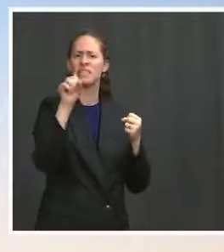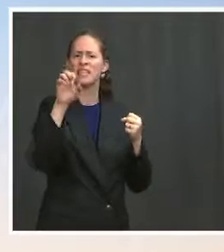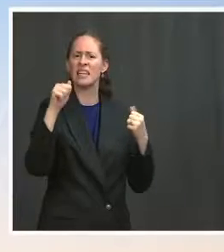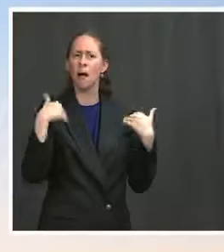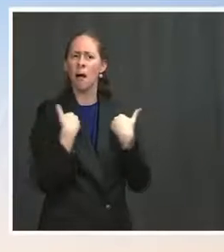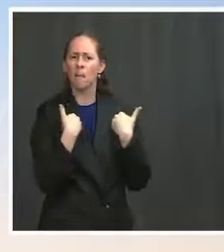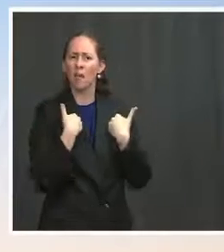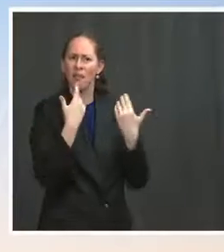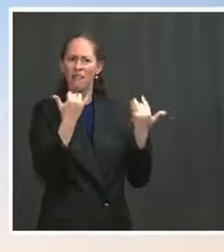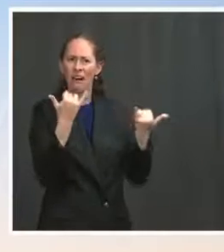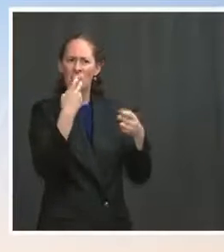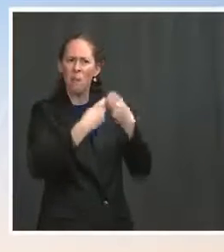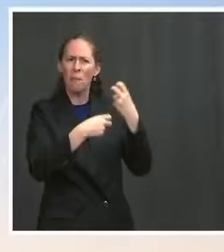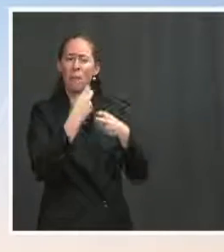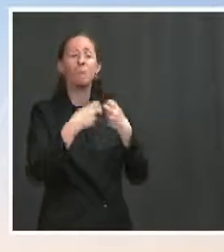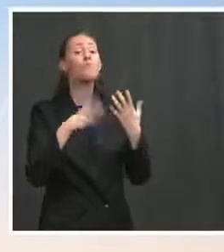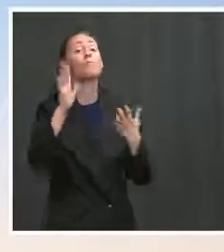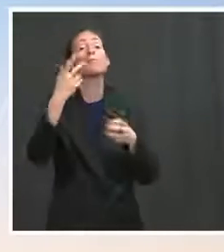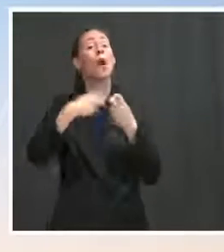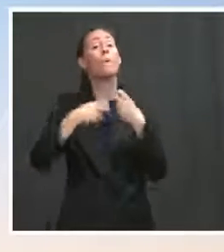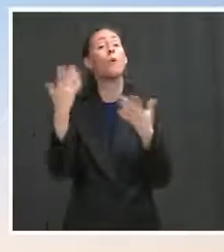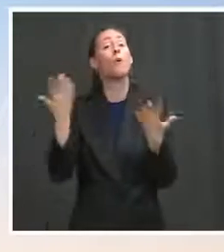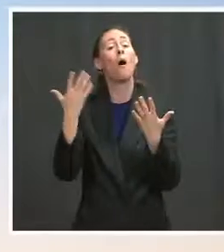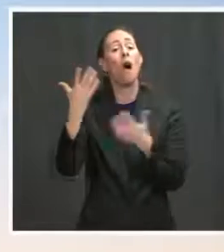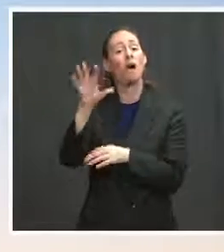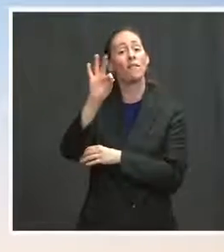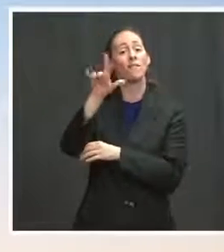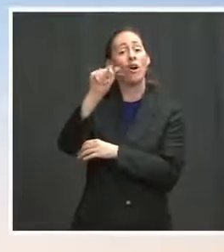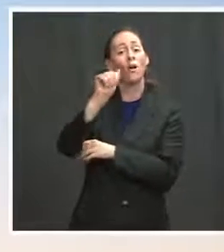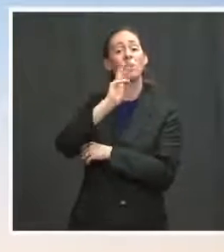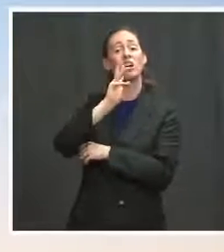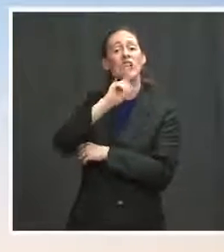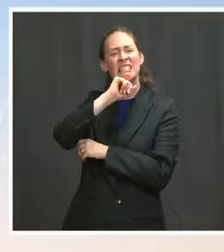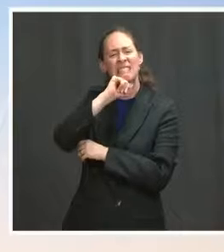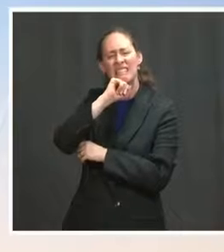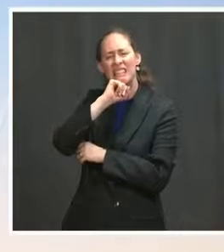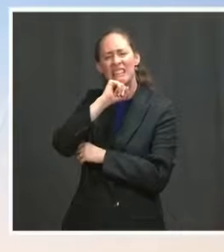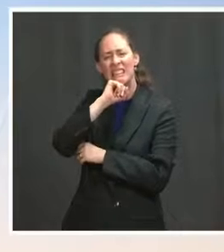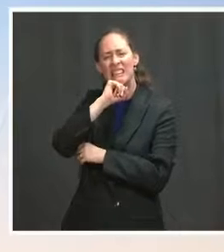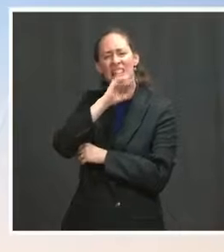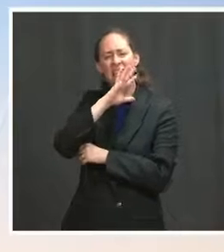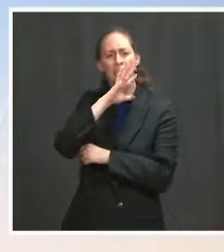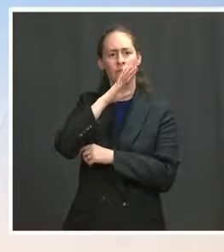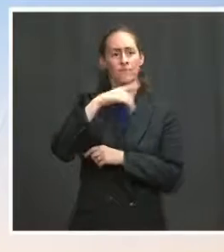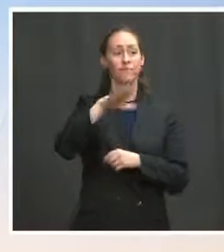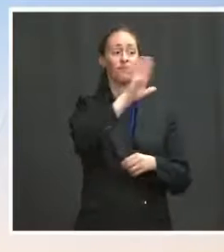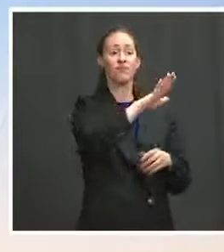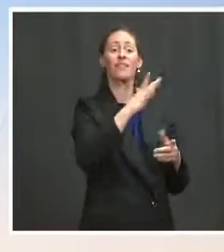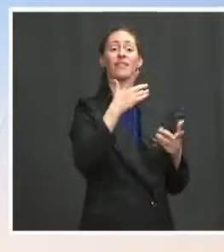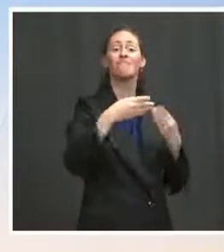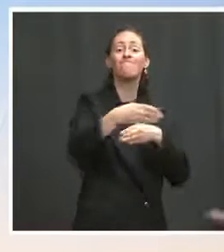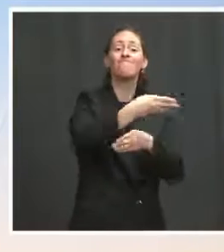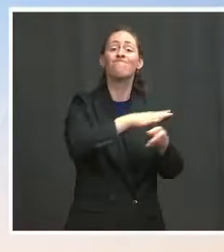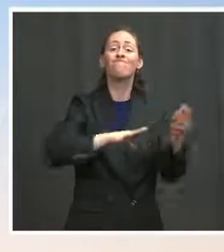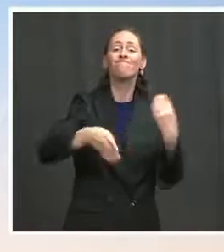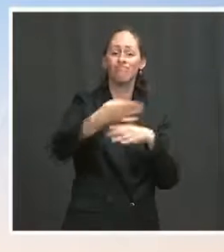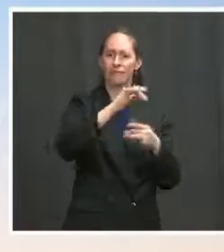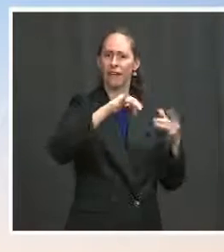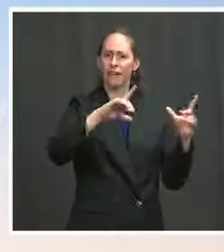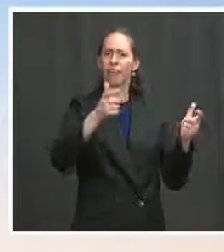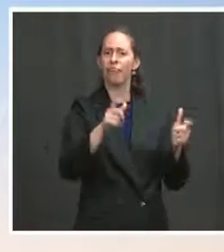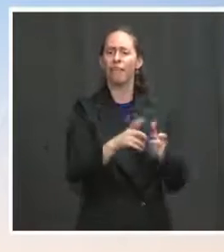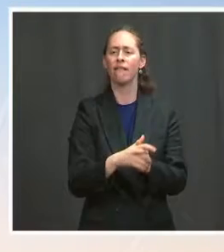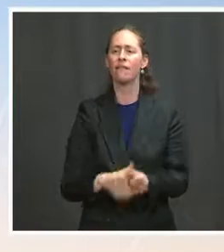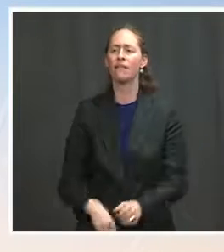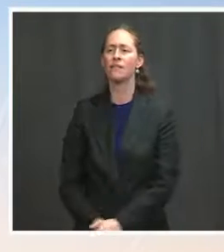the Florida waters are not clean. Yeah. And it's sort of hurting their habitat. Yeah, I will say, in all seriousness, I mean, certainly